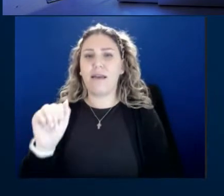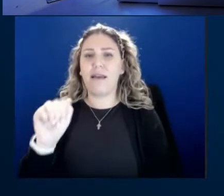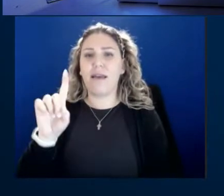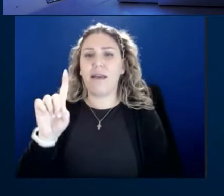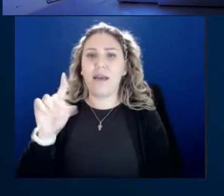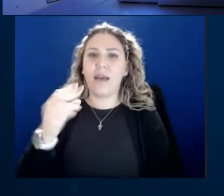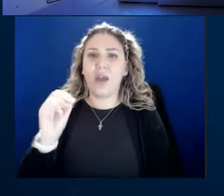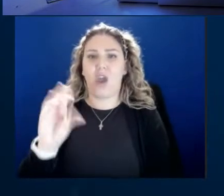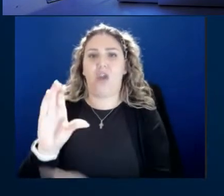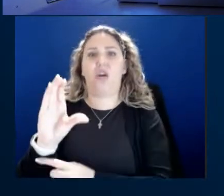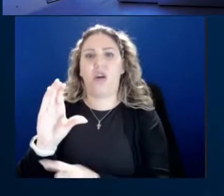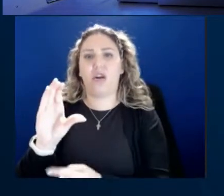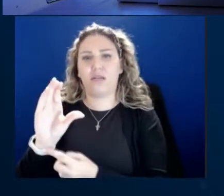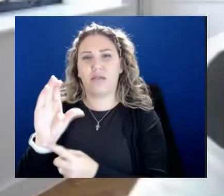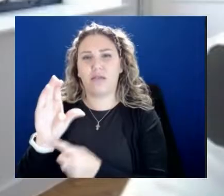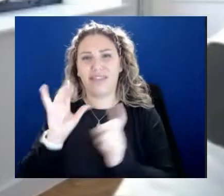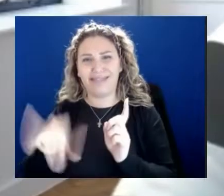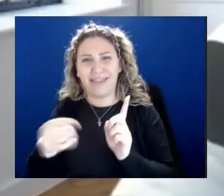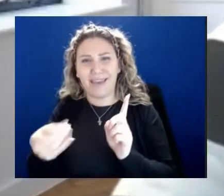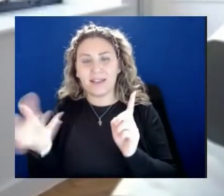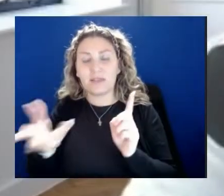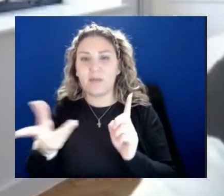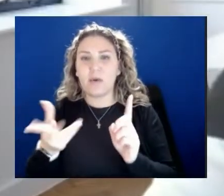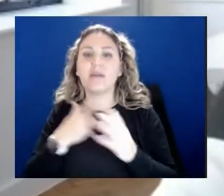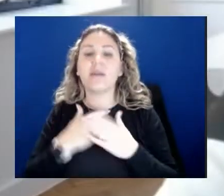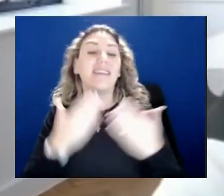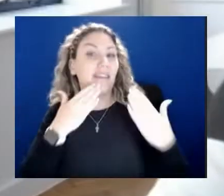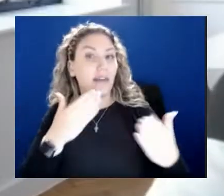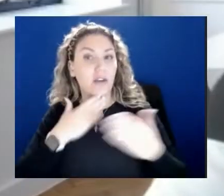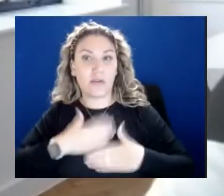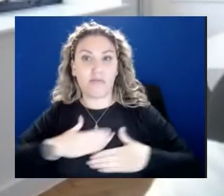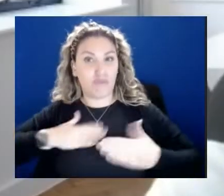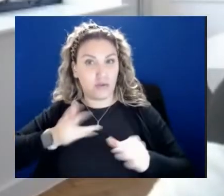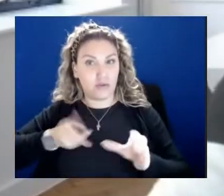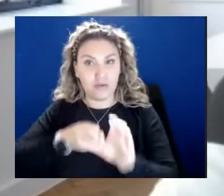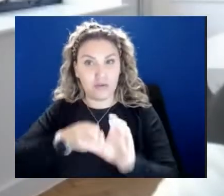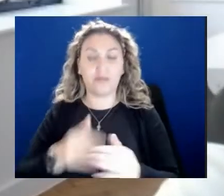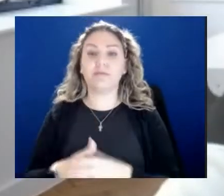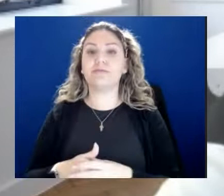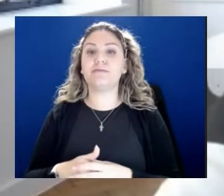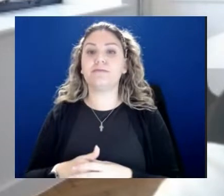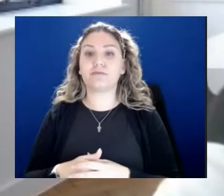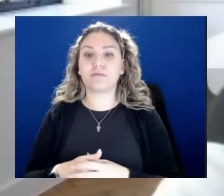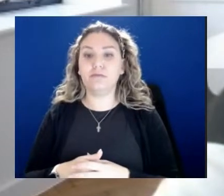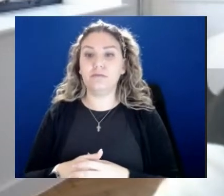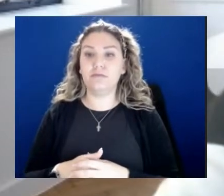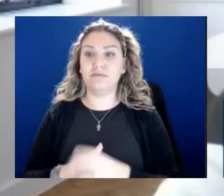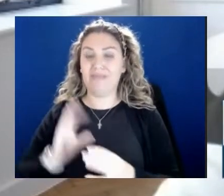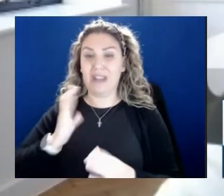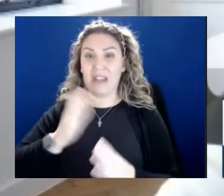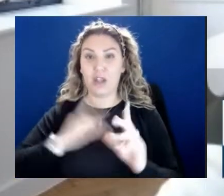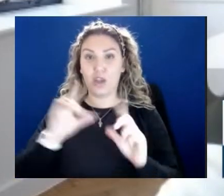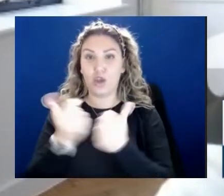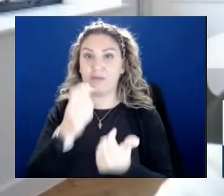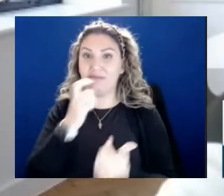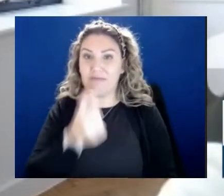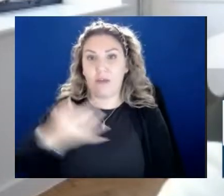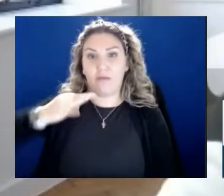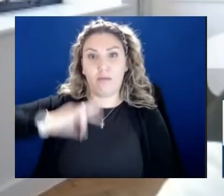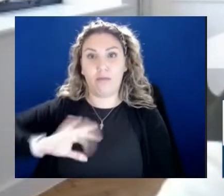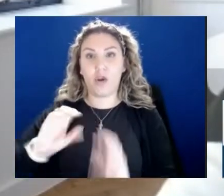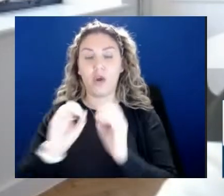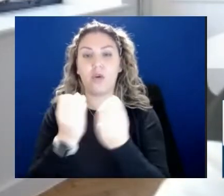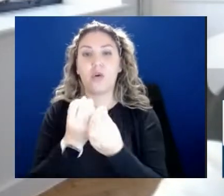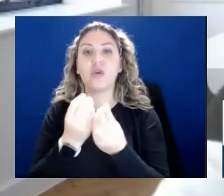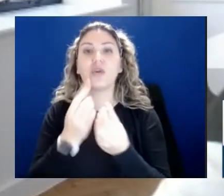violence. Well, thank you. It is a pleasure to be here. So the Ad Hoc Group Against Crime is a nonprofit organization that serves the Kansas City